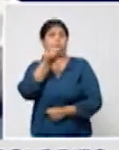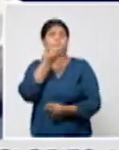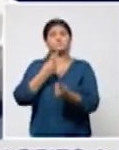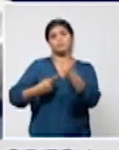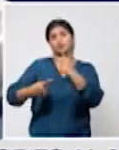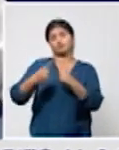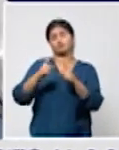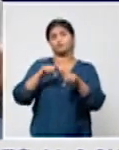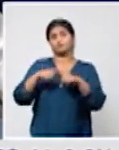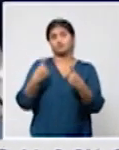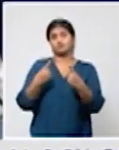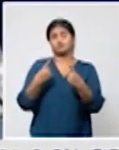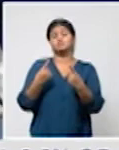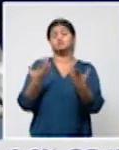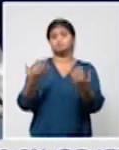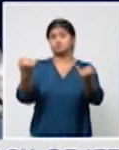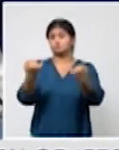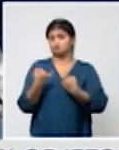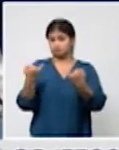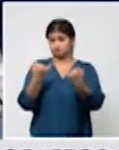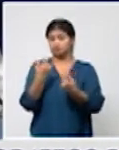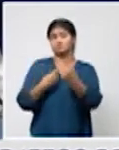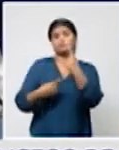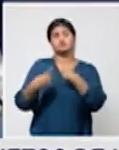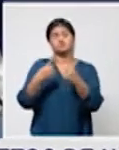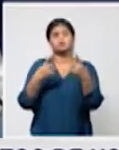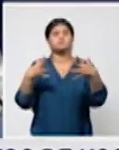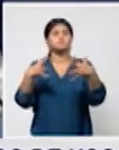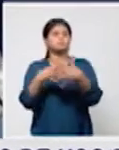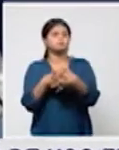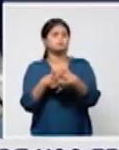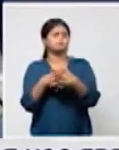and in some instances the highest number of deaths.